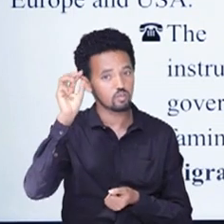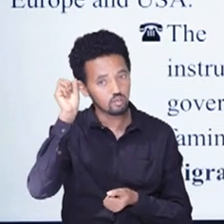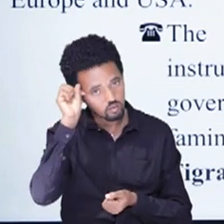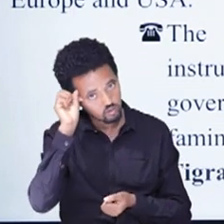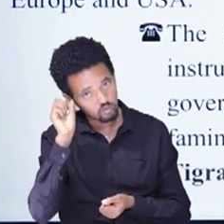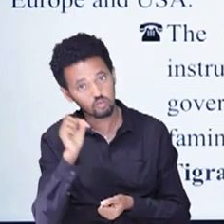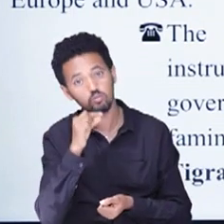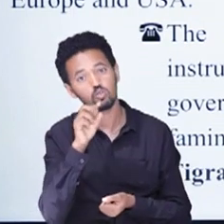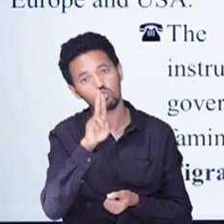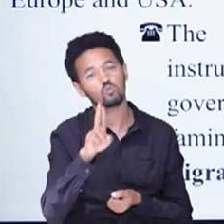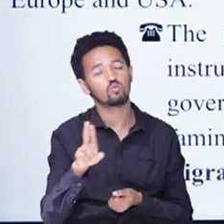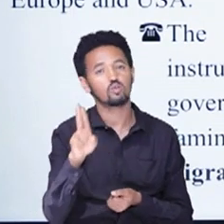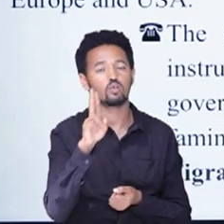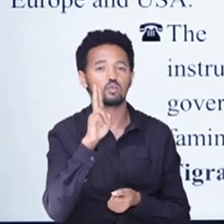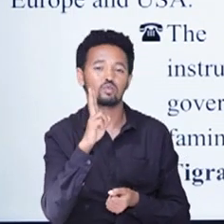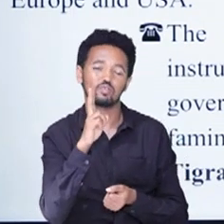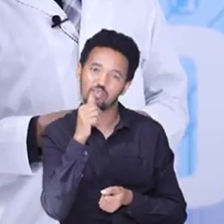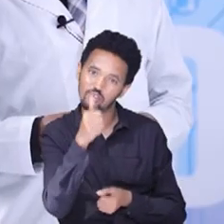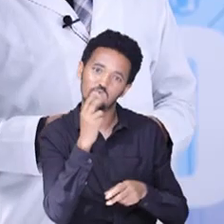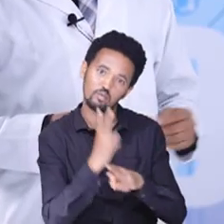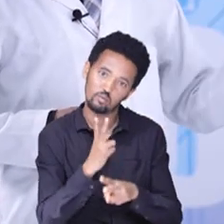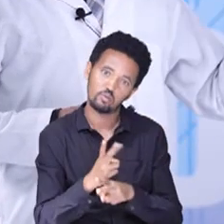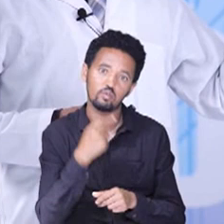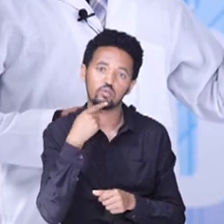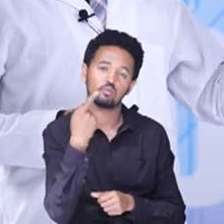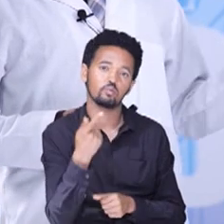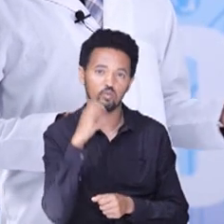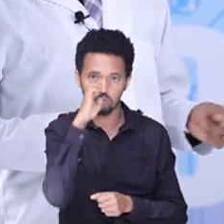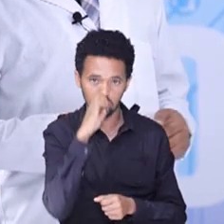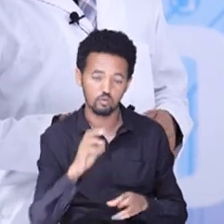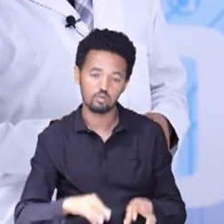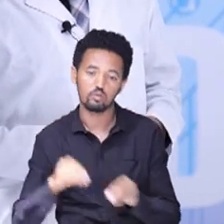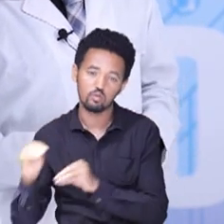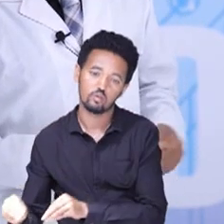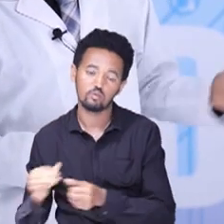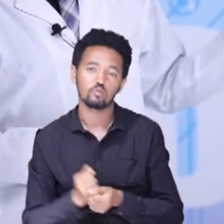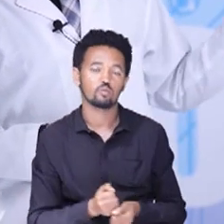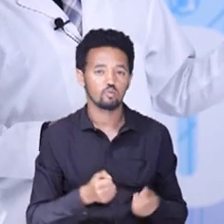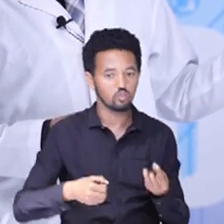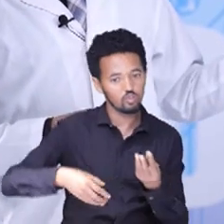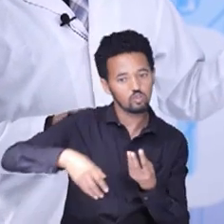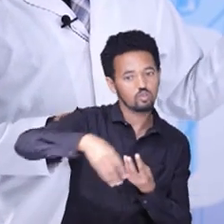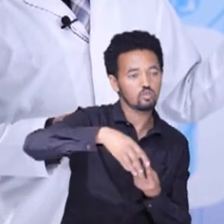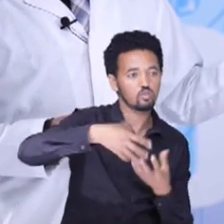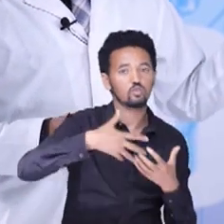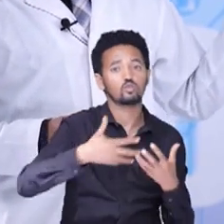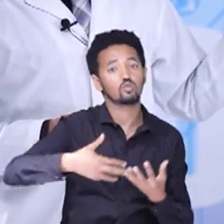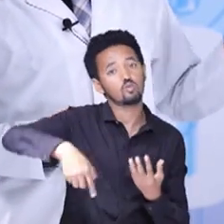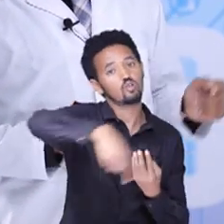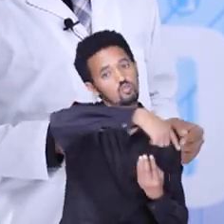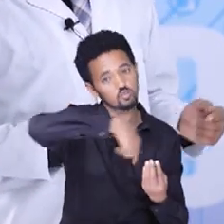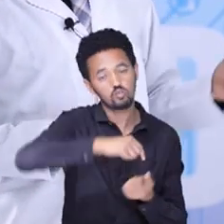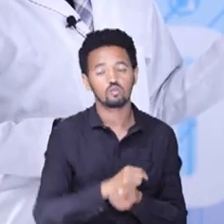Yourself, and changes were brought Ethiopia and put into circulation secretly